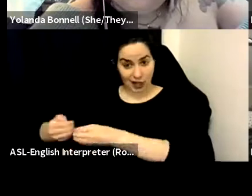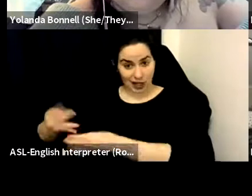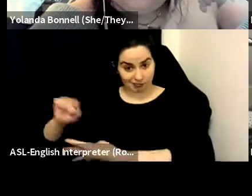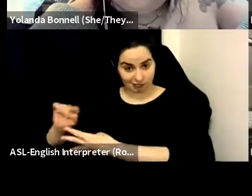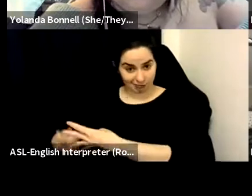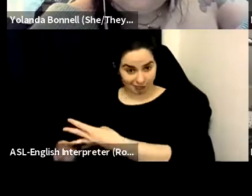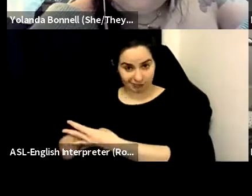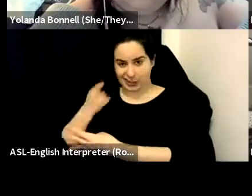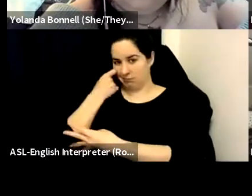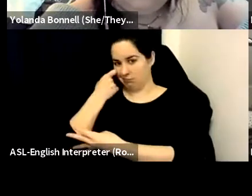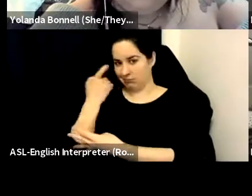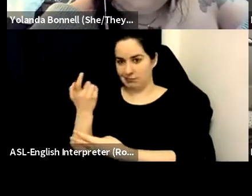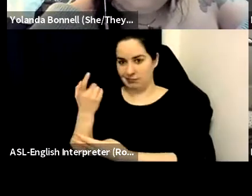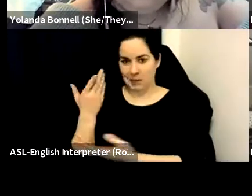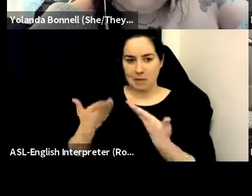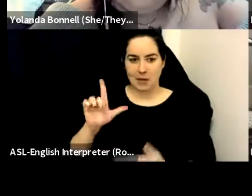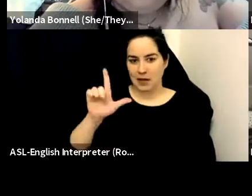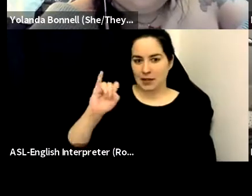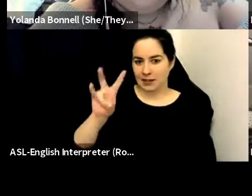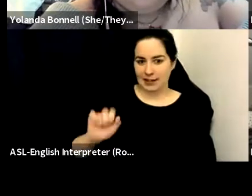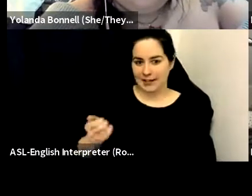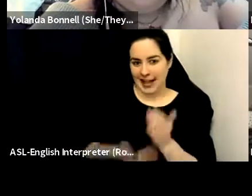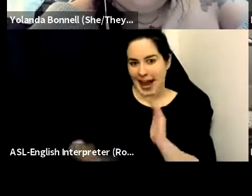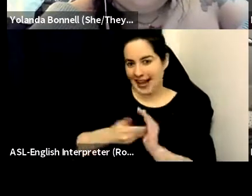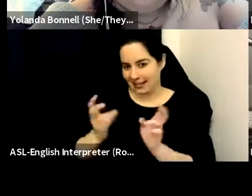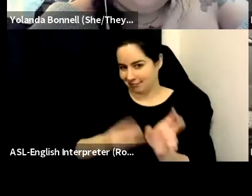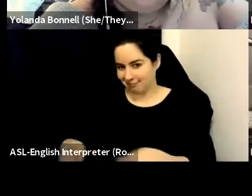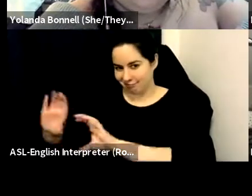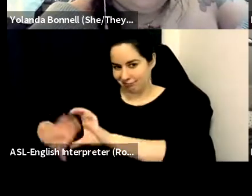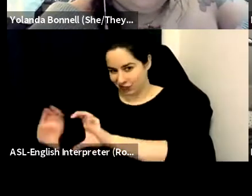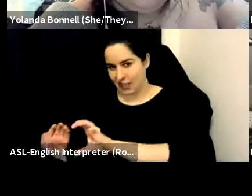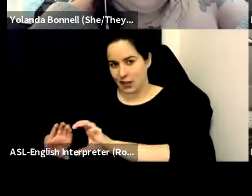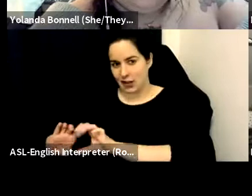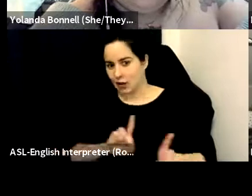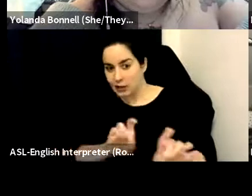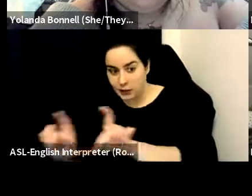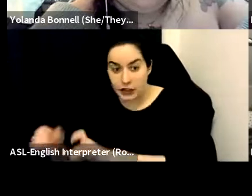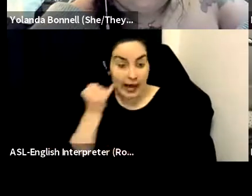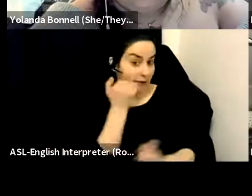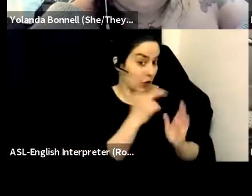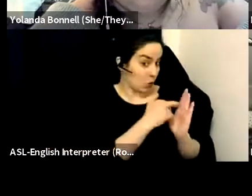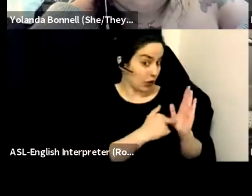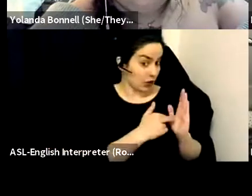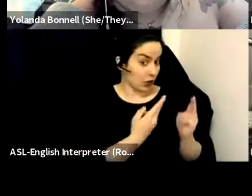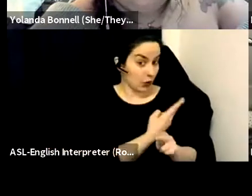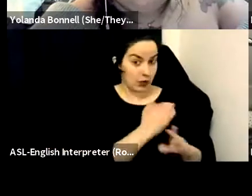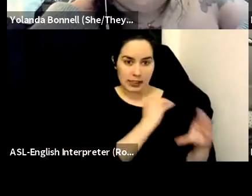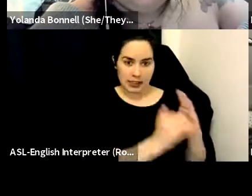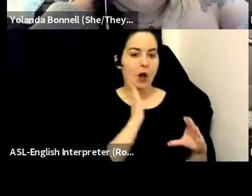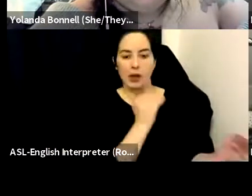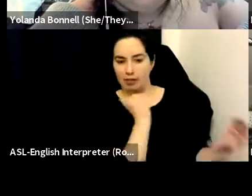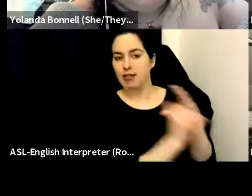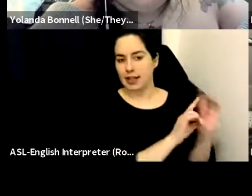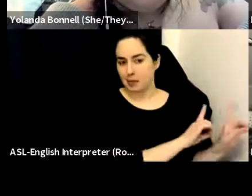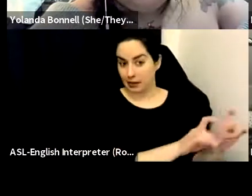a little while ago. Maybe Liz can post it again. And I think it'll be sent out to everyone who registered via email. So if you have